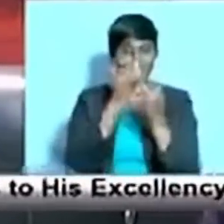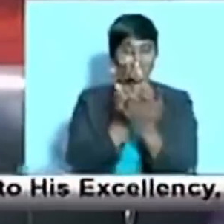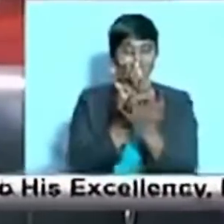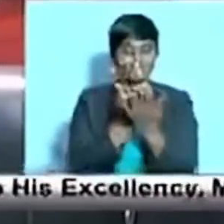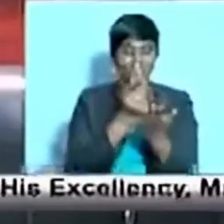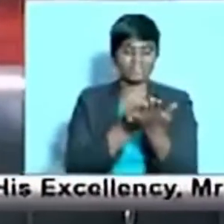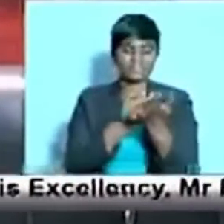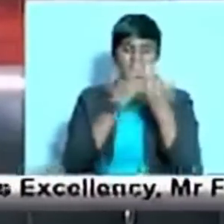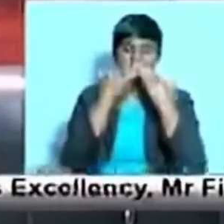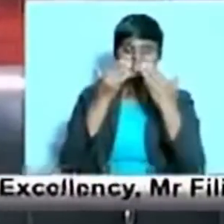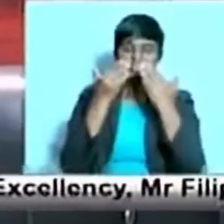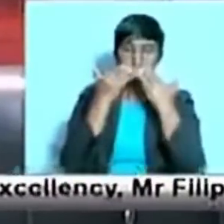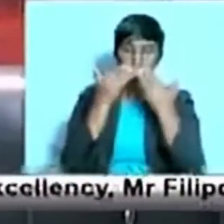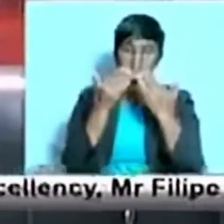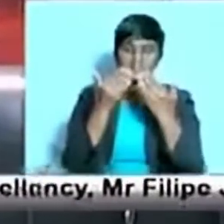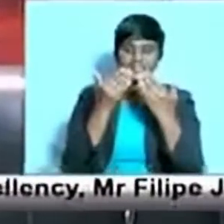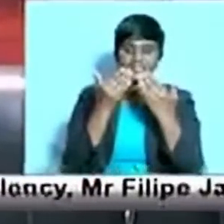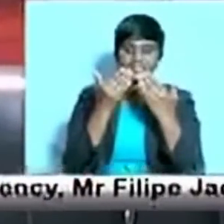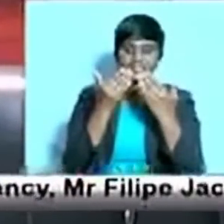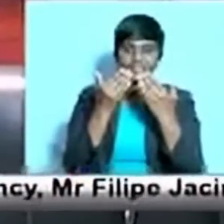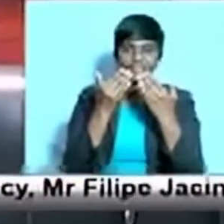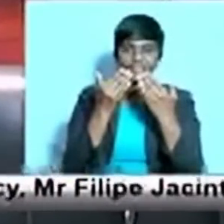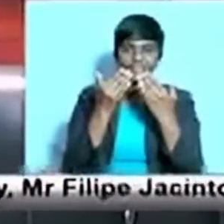of thanks